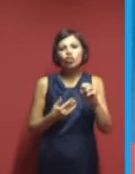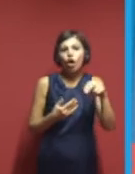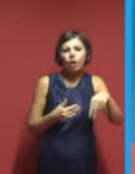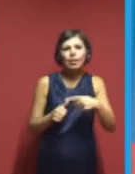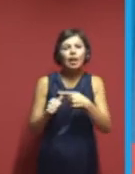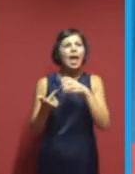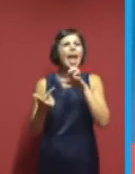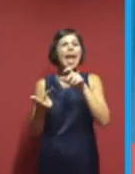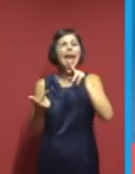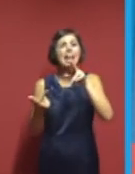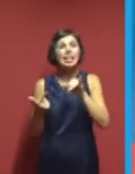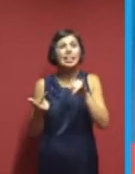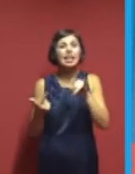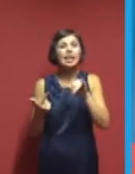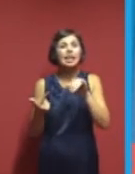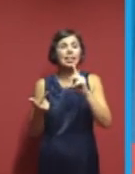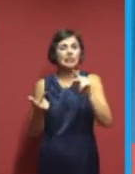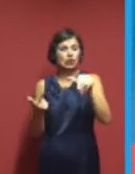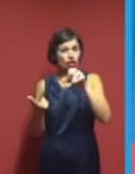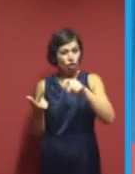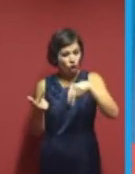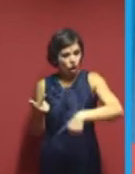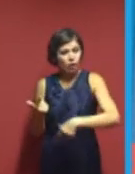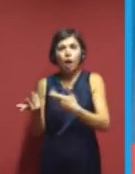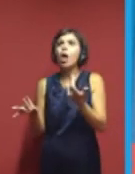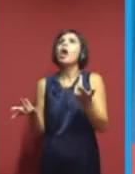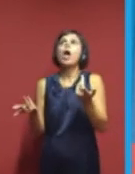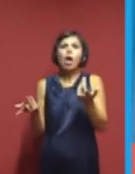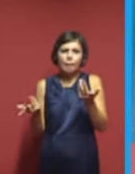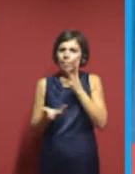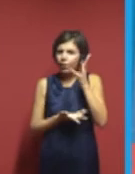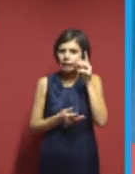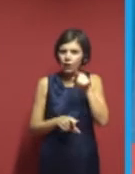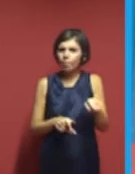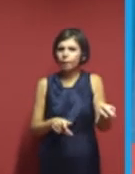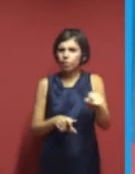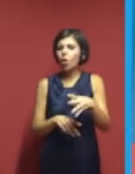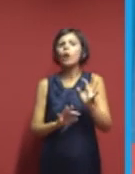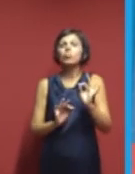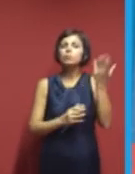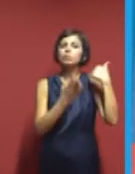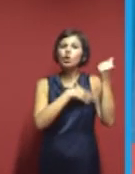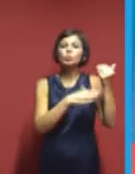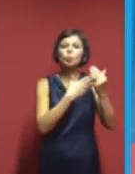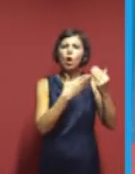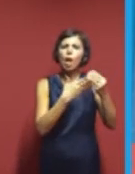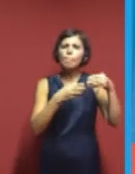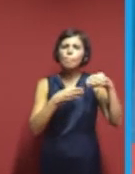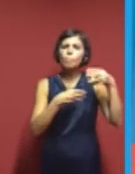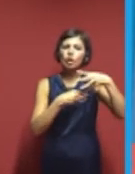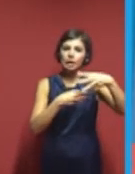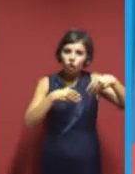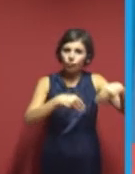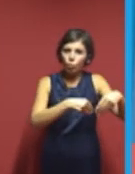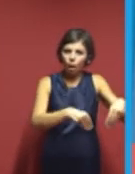And when the founders of Google were asked if having parents who were college professors influenced their success, they instead credited